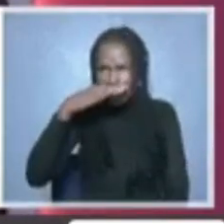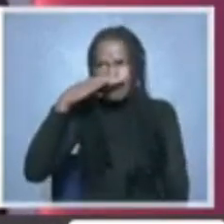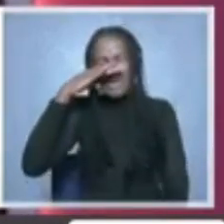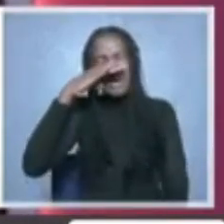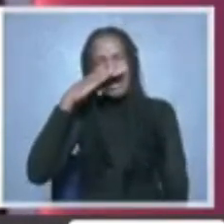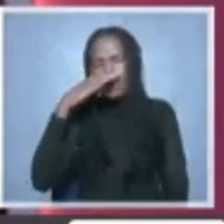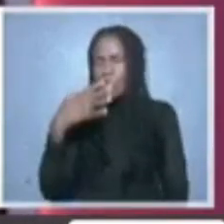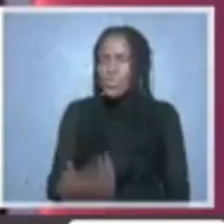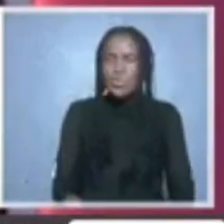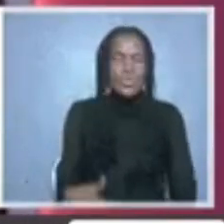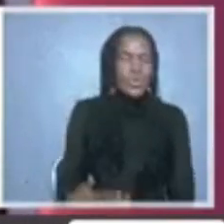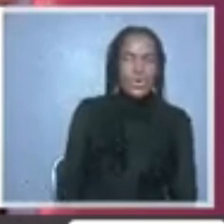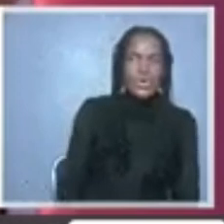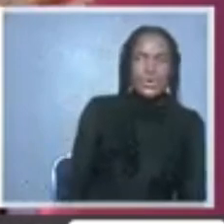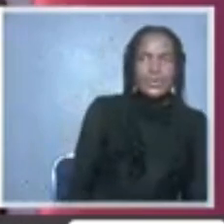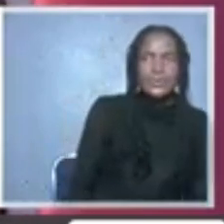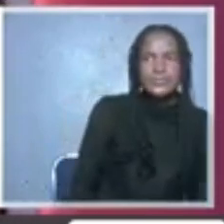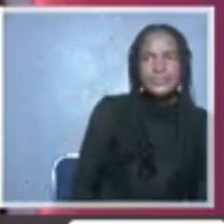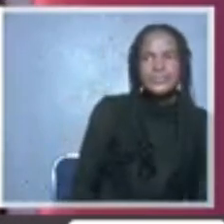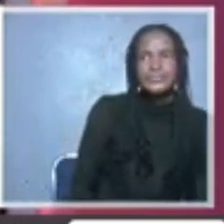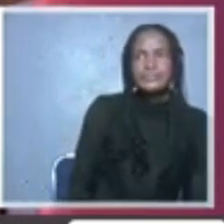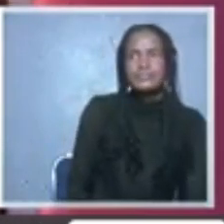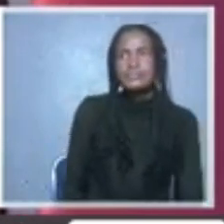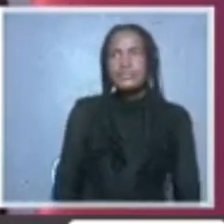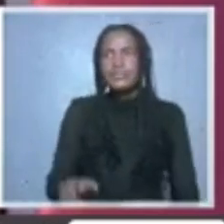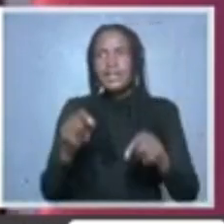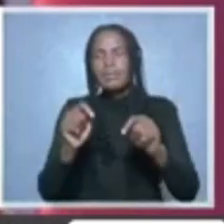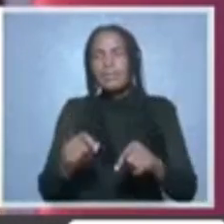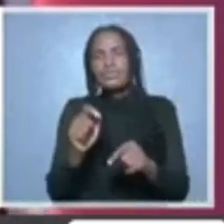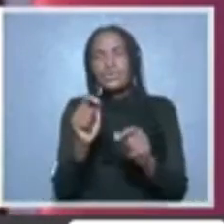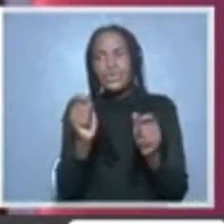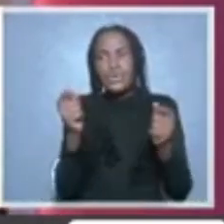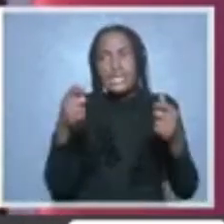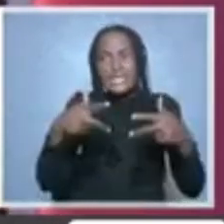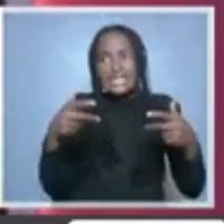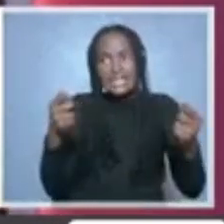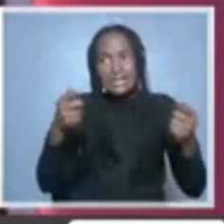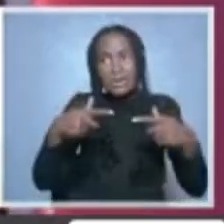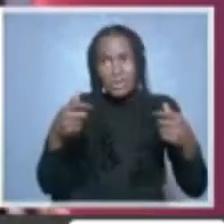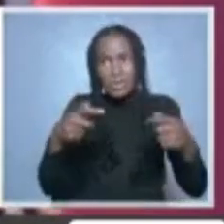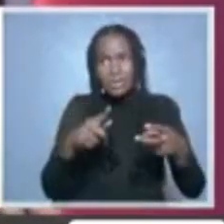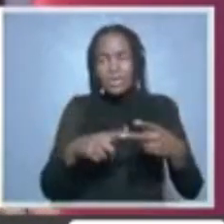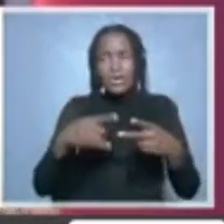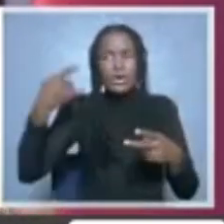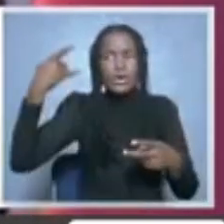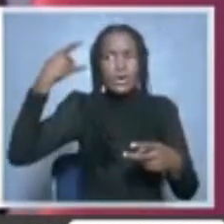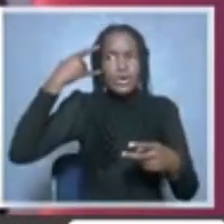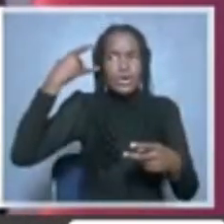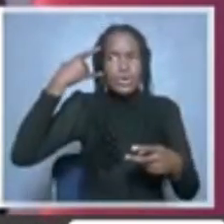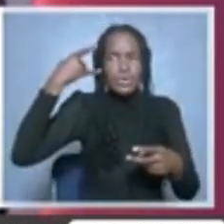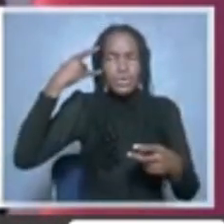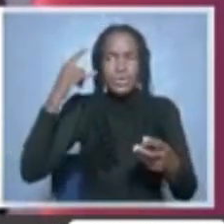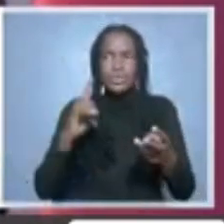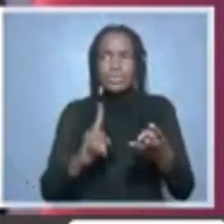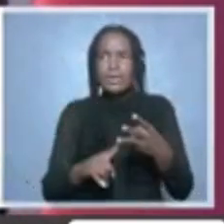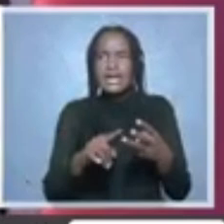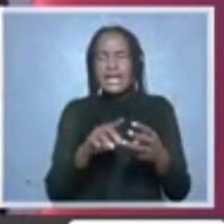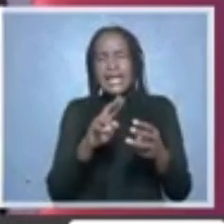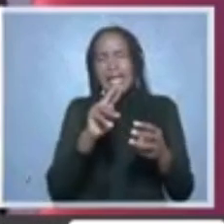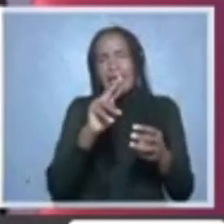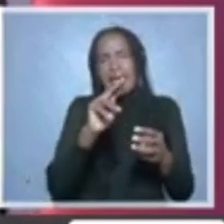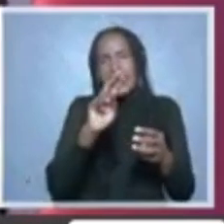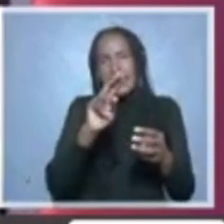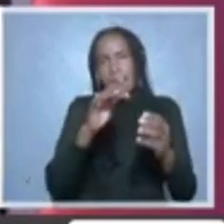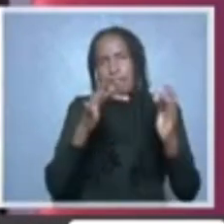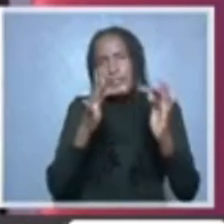across all the social media platforms. We're now on TikTok, we stream live on YouTube, we've got our NBC Plus app. So we're making sure that Namibians, not